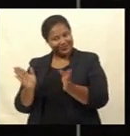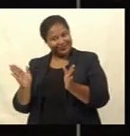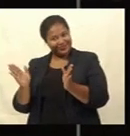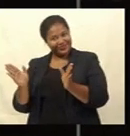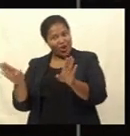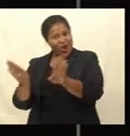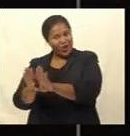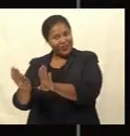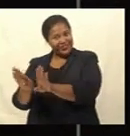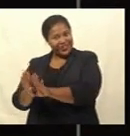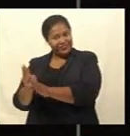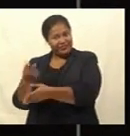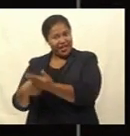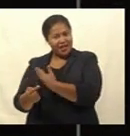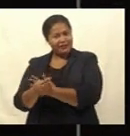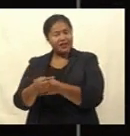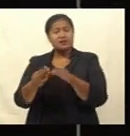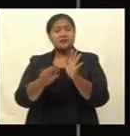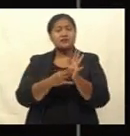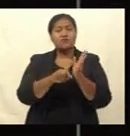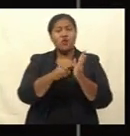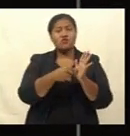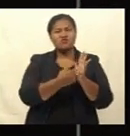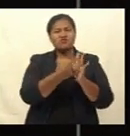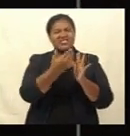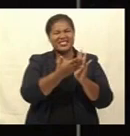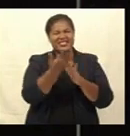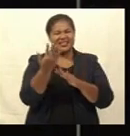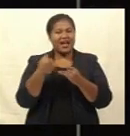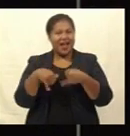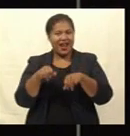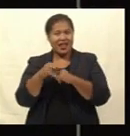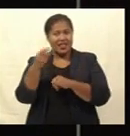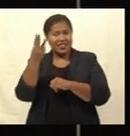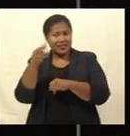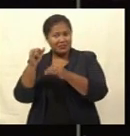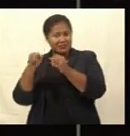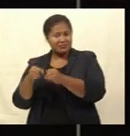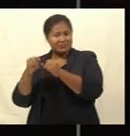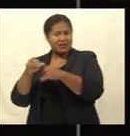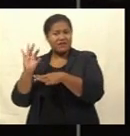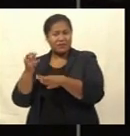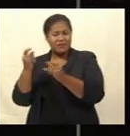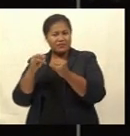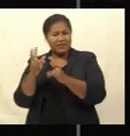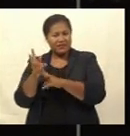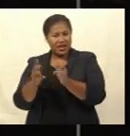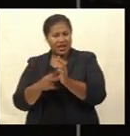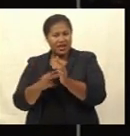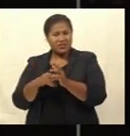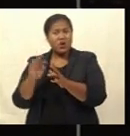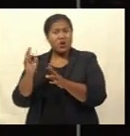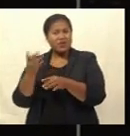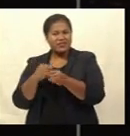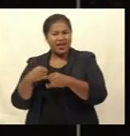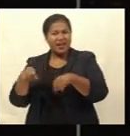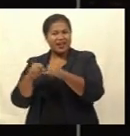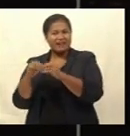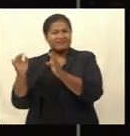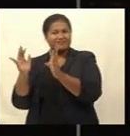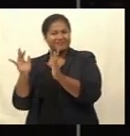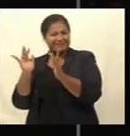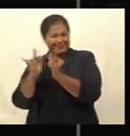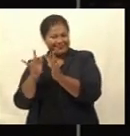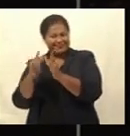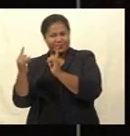initially implemented on Moturiki Island. 3 individuals from Naidambedambe village on the island had interacted with the 53-year-old